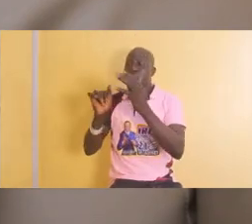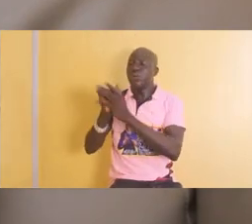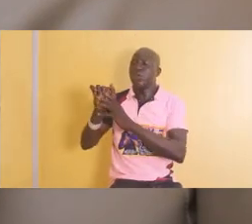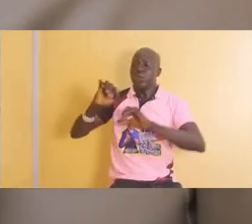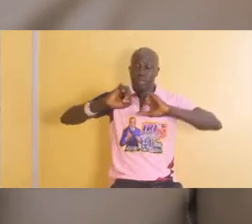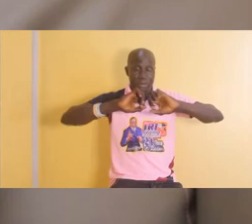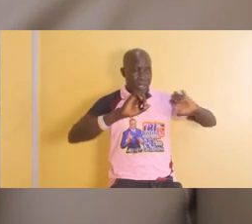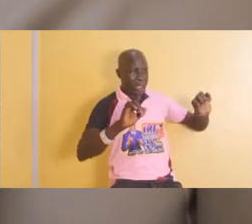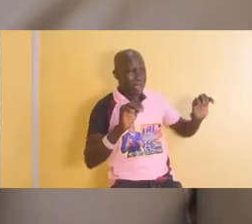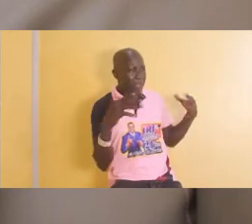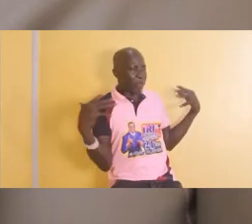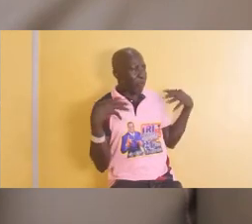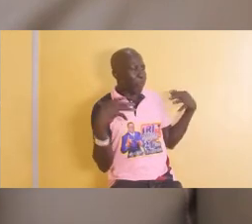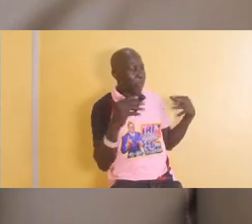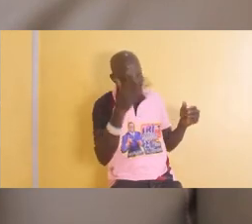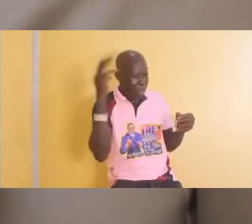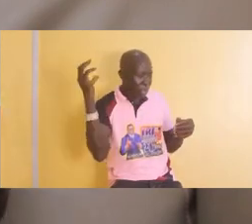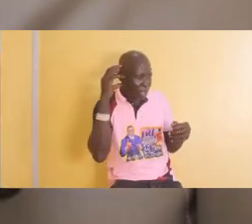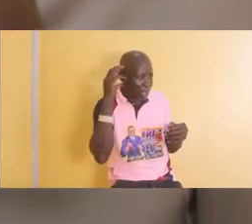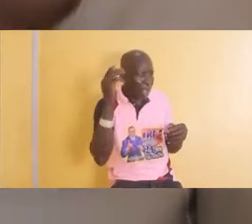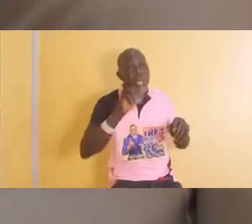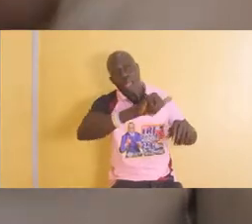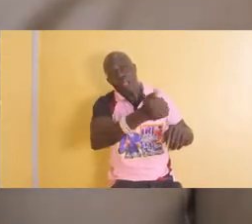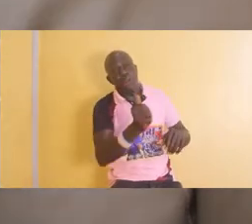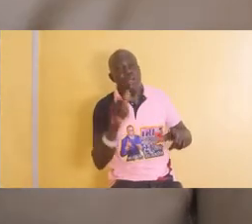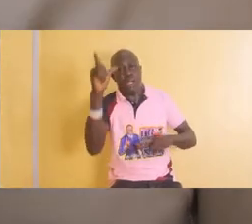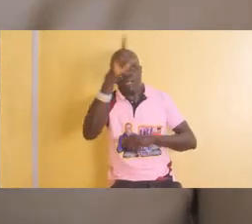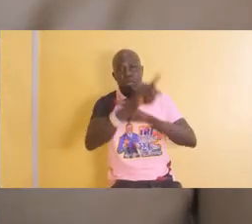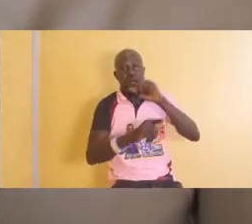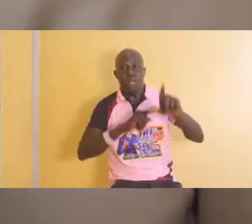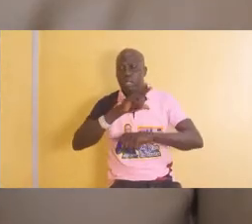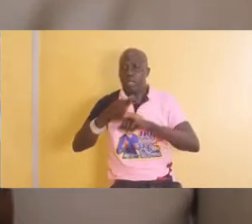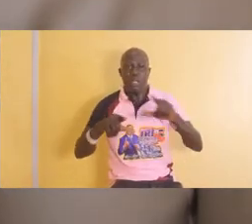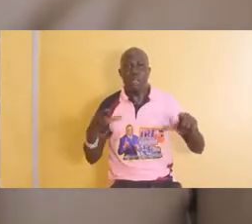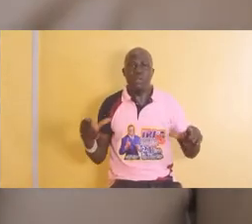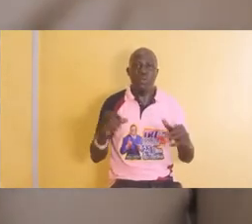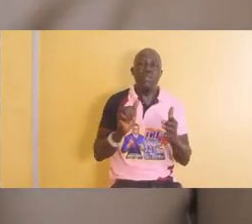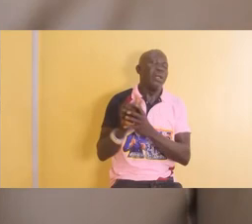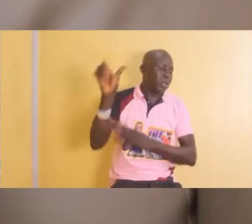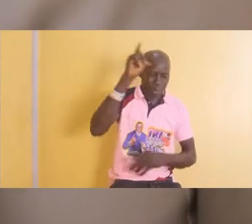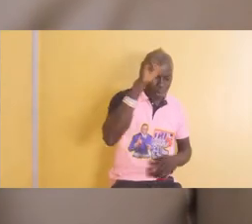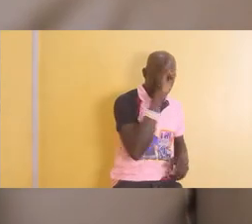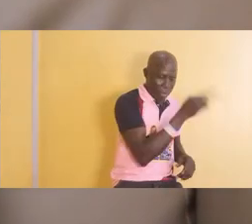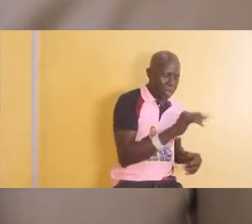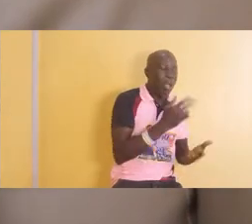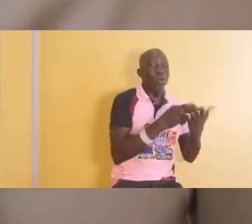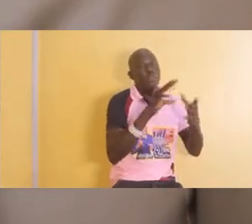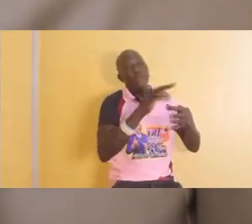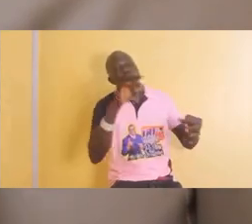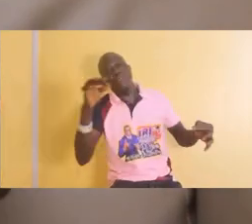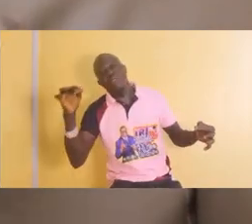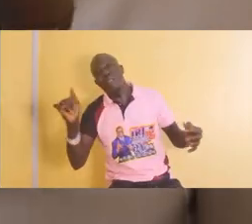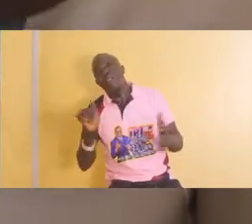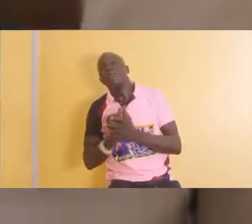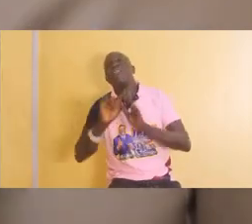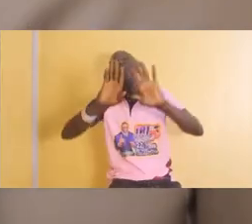damu nitori ti olukuluku gbo won One saw need it. Speaking down. Let me say. Listen to me, sir. Holy